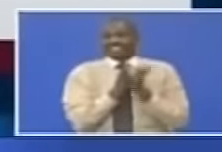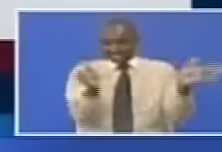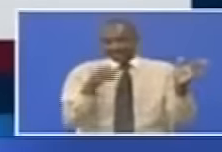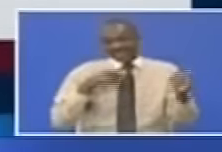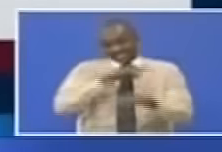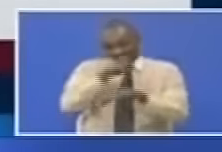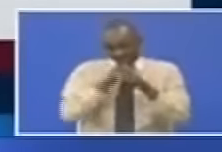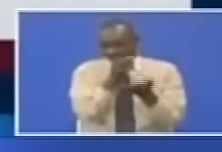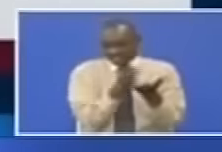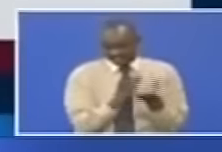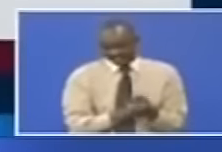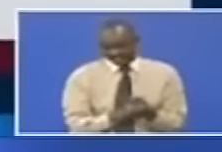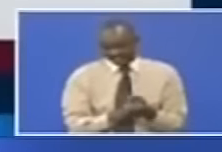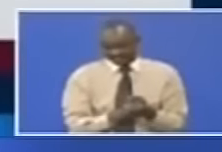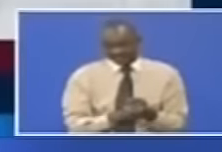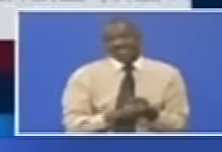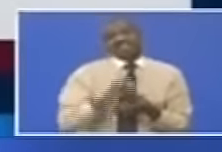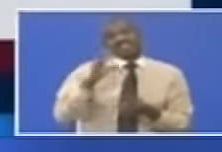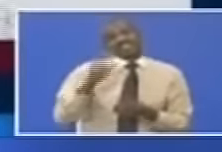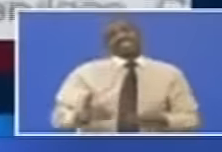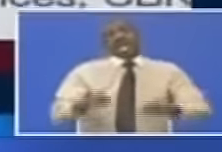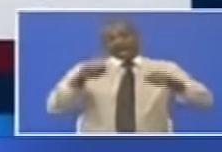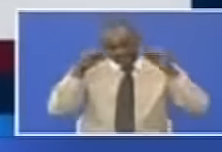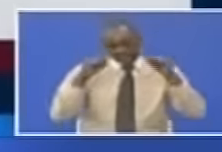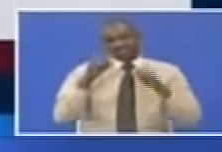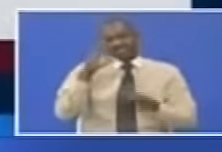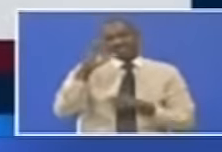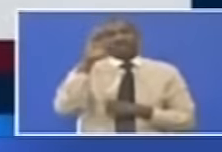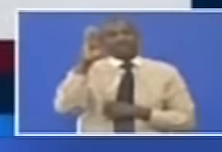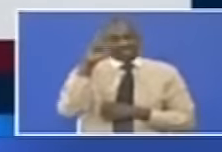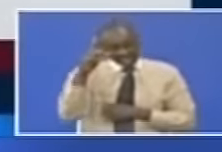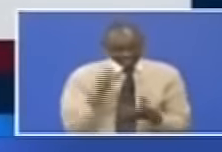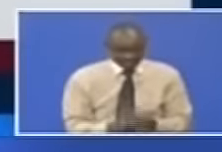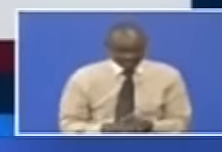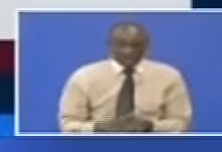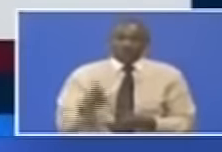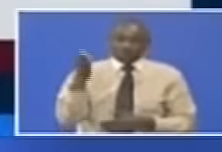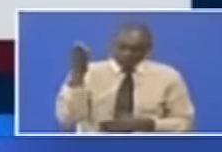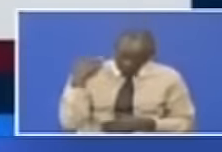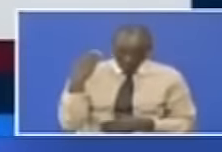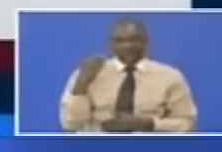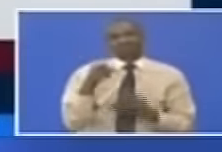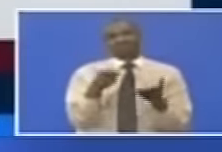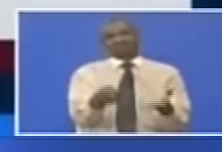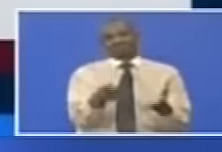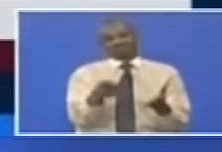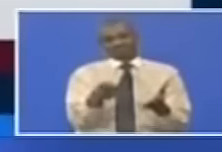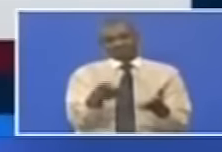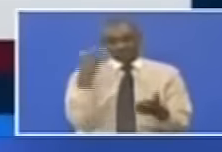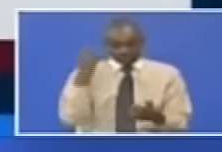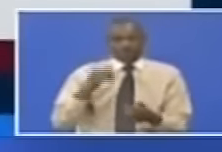Treasury, Chairman of the Central Bank of Kenya Board Mohamed Nyaoga, former Central Bank of Kenya Governor Professor Njuguna